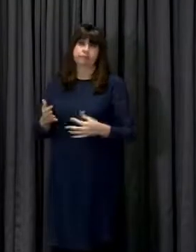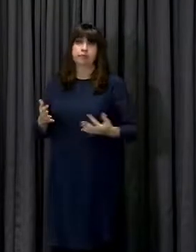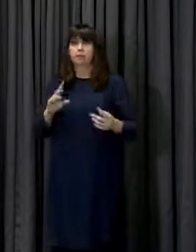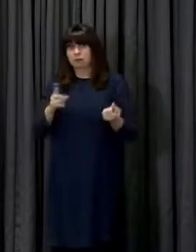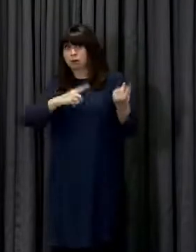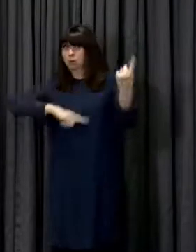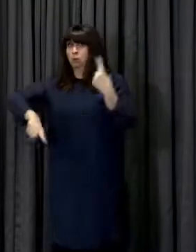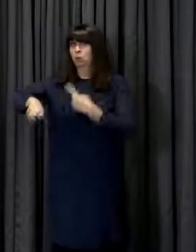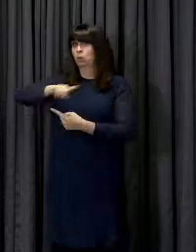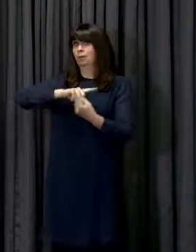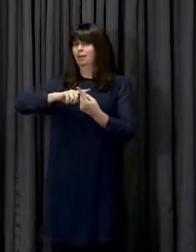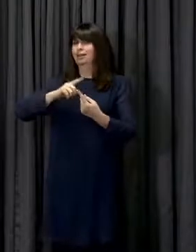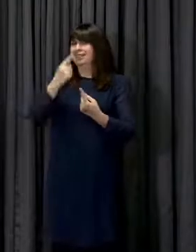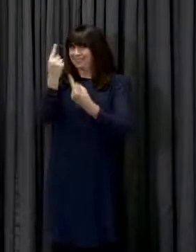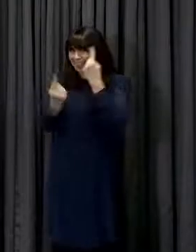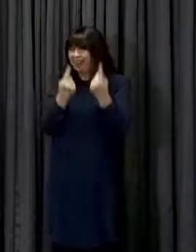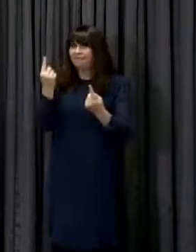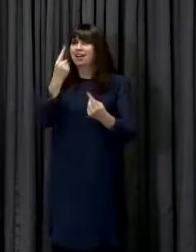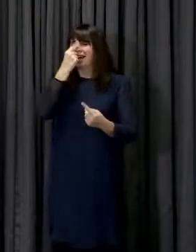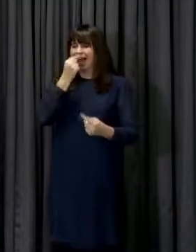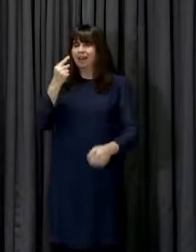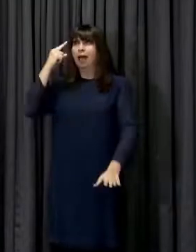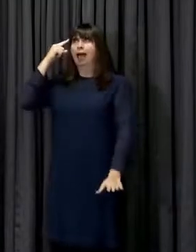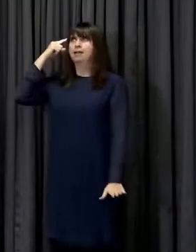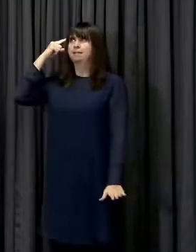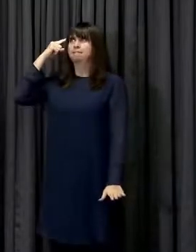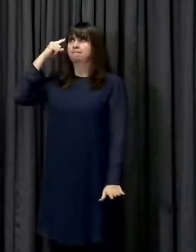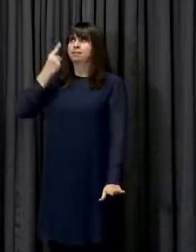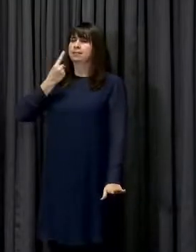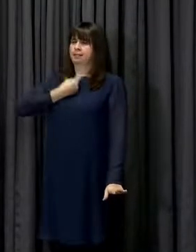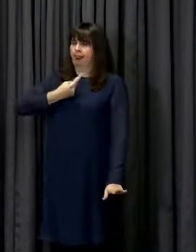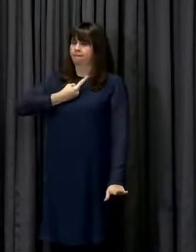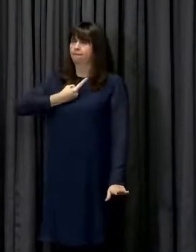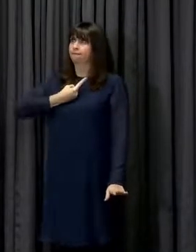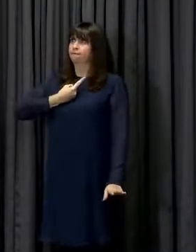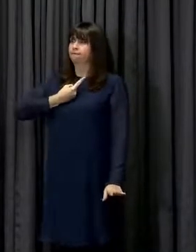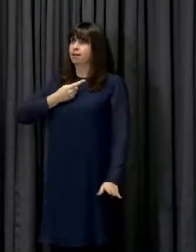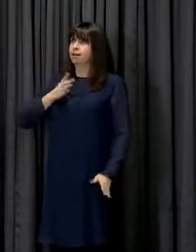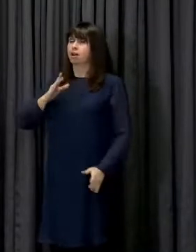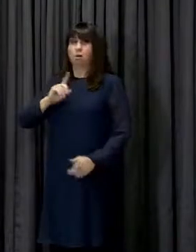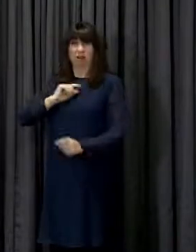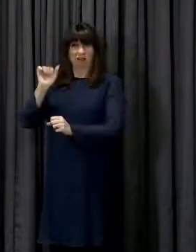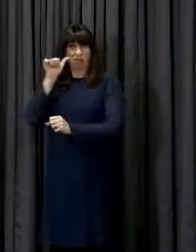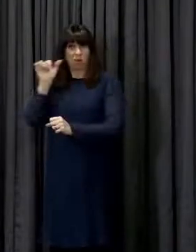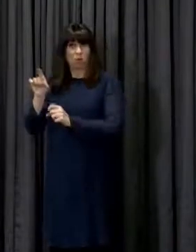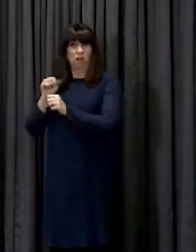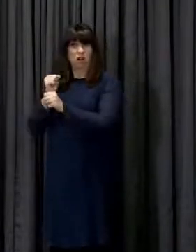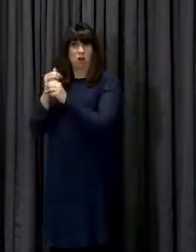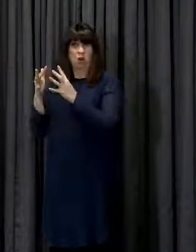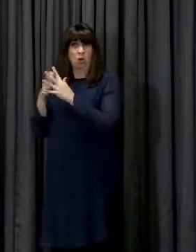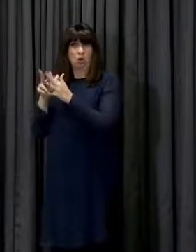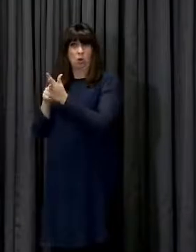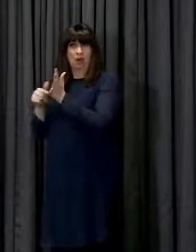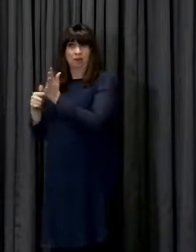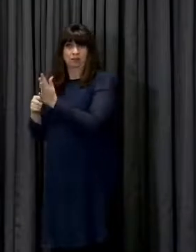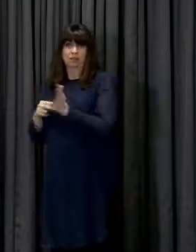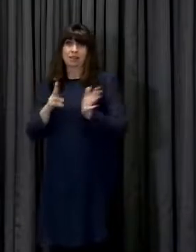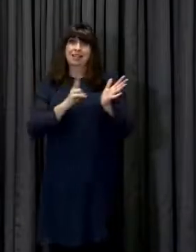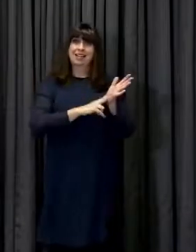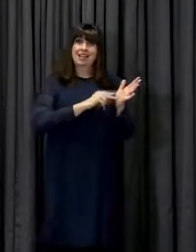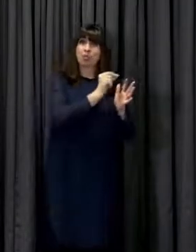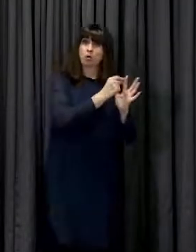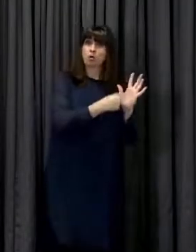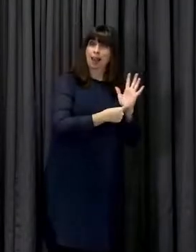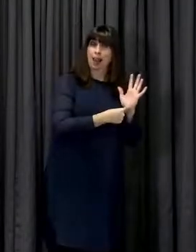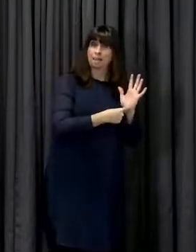all do something in the way we live our own lives, because the rates in Gwent, the rates in Neath Talbot,